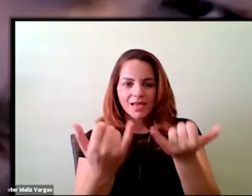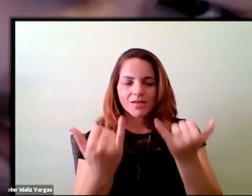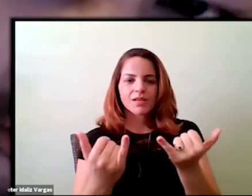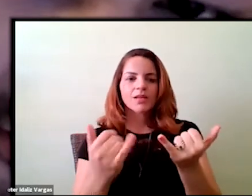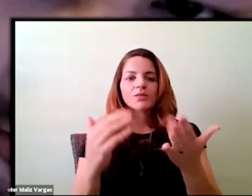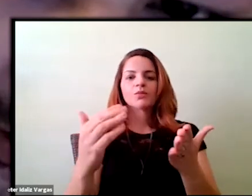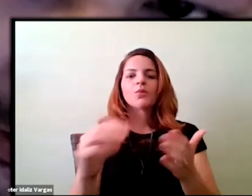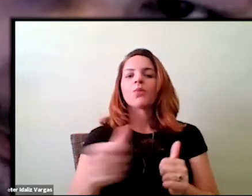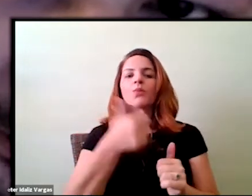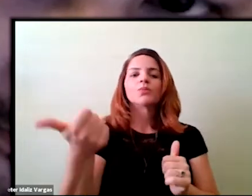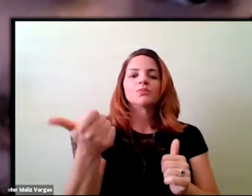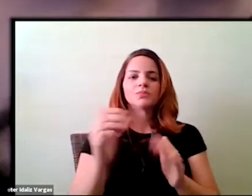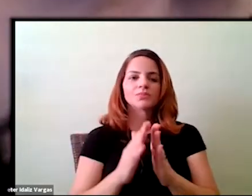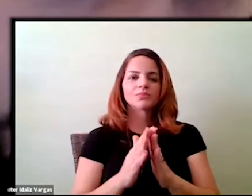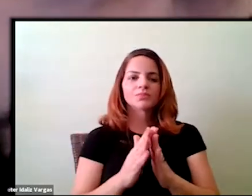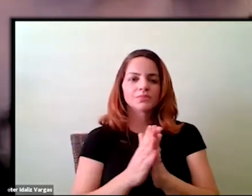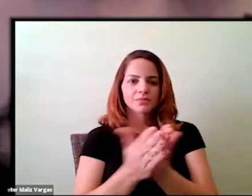The Queer New Eurekan,